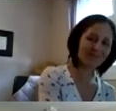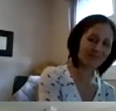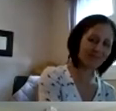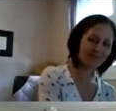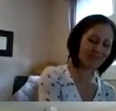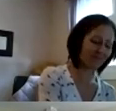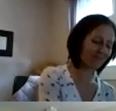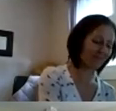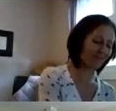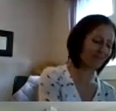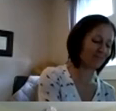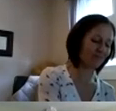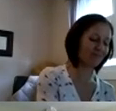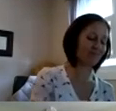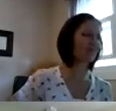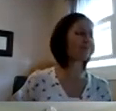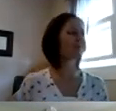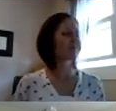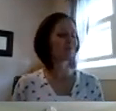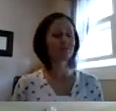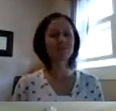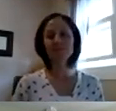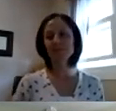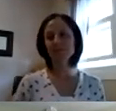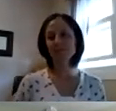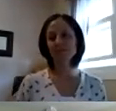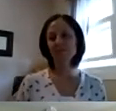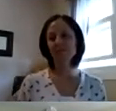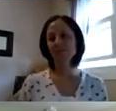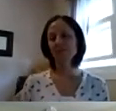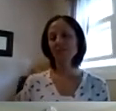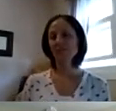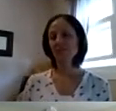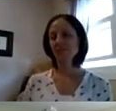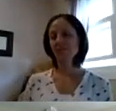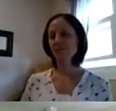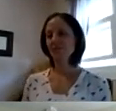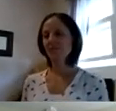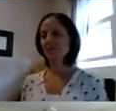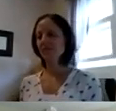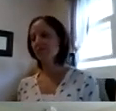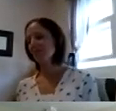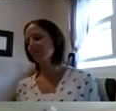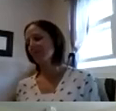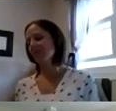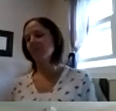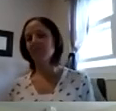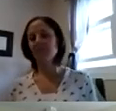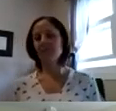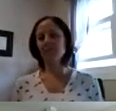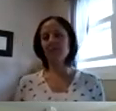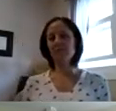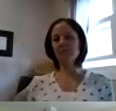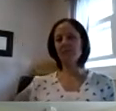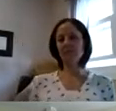more. But that's sort of up in the air at this point, depending on where we stand after we dole out the